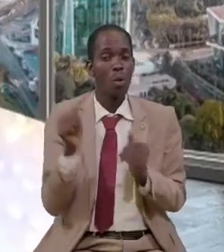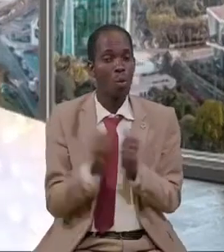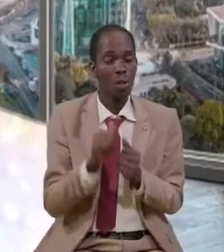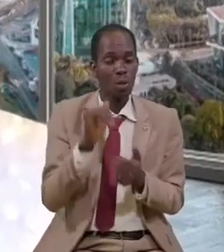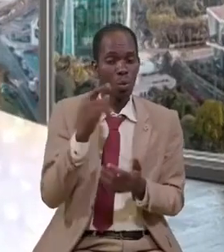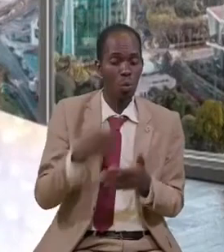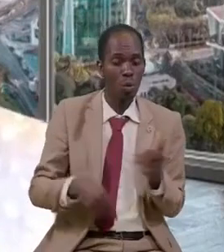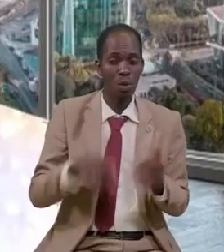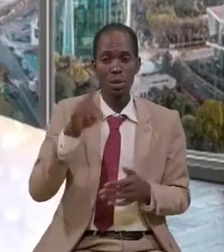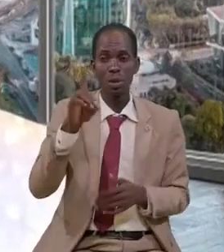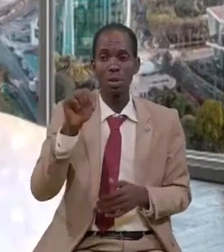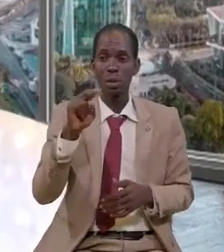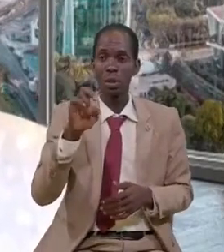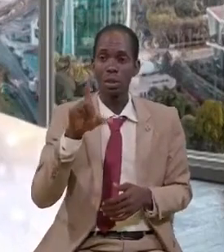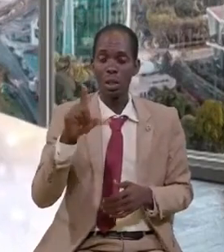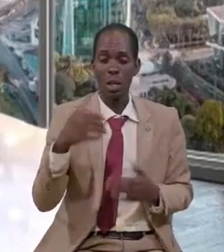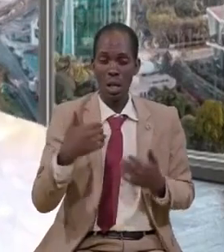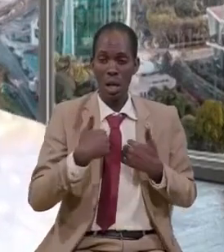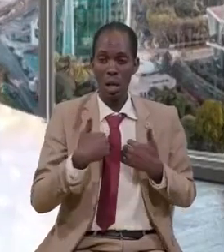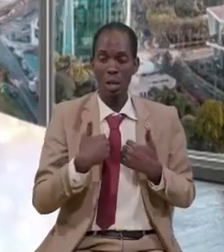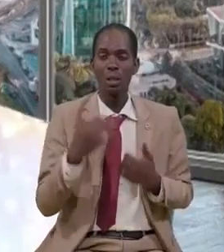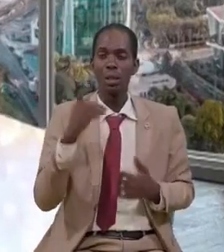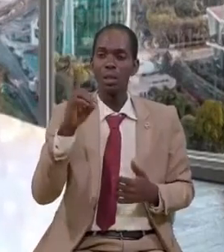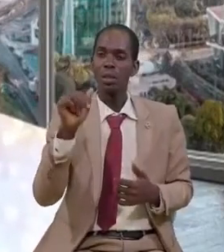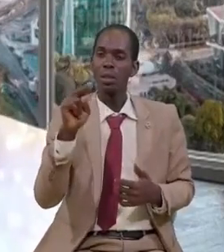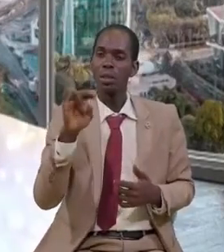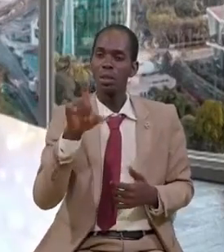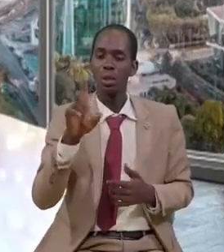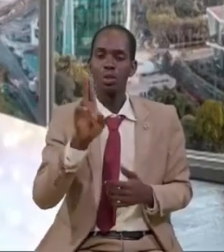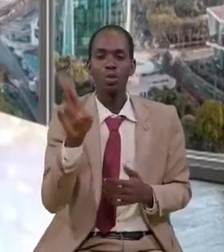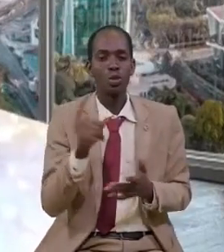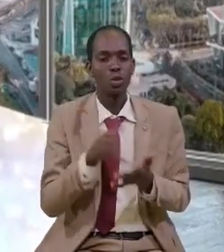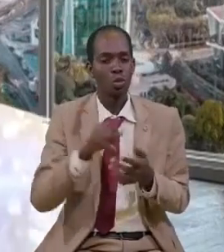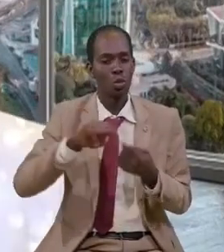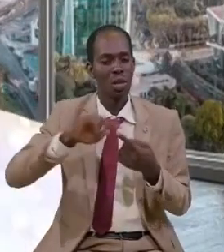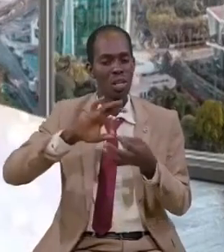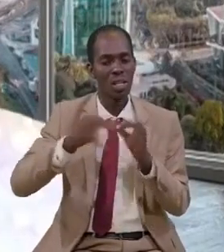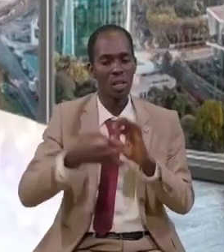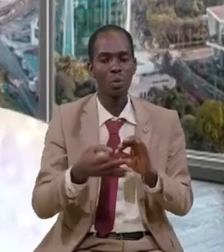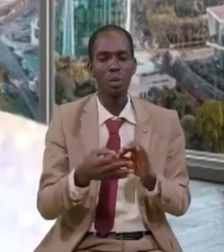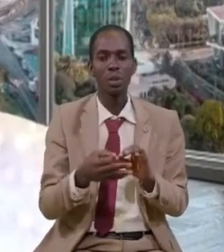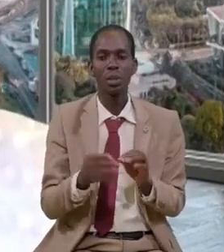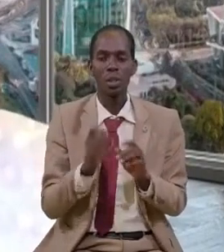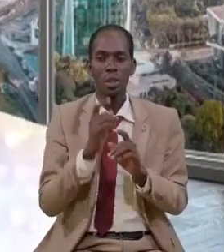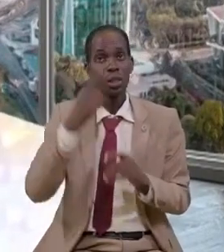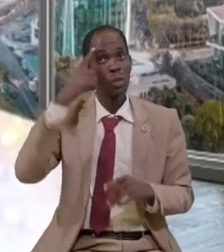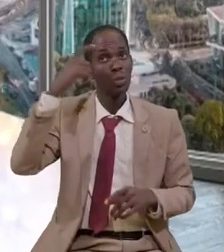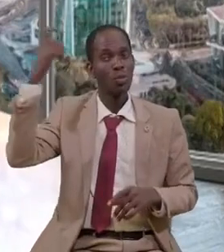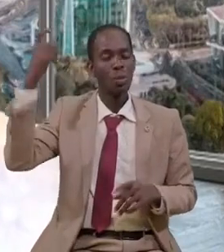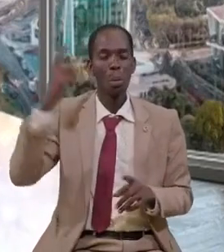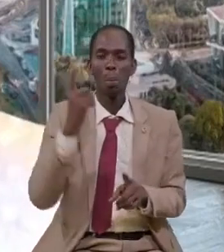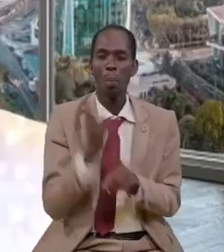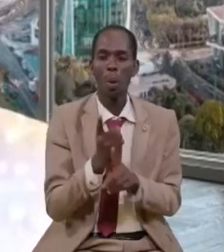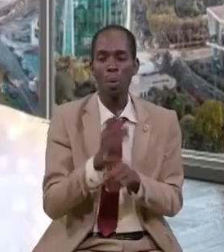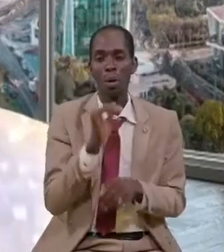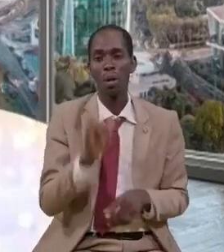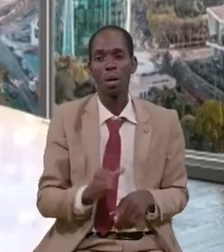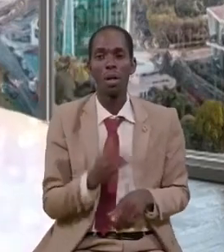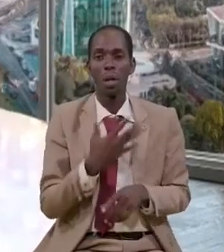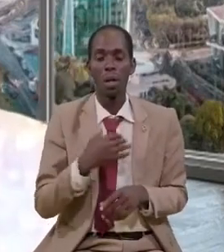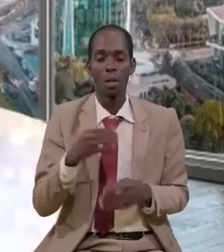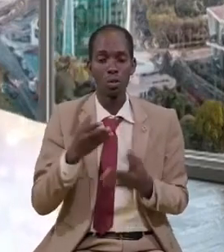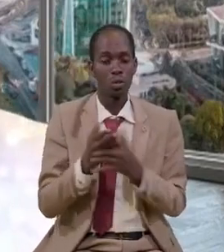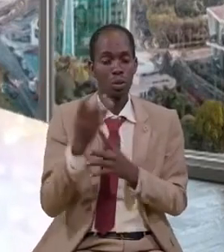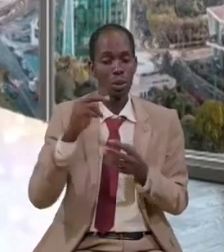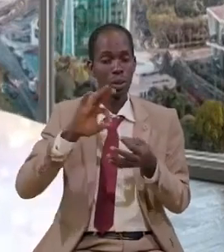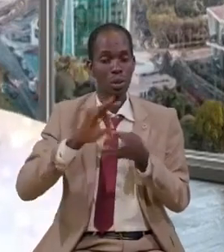used his knowledge to interpret dreams accurately. And through the interpretation of these dreams, he was able to